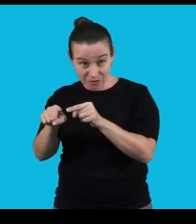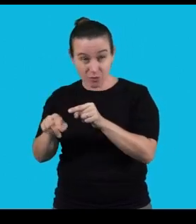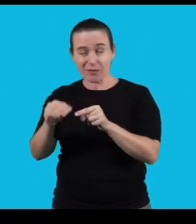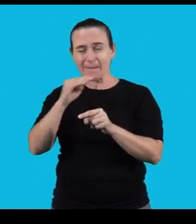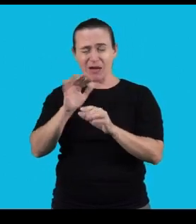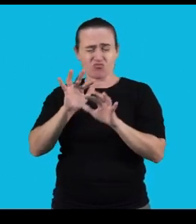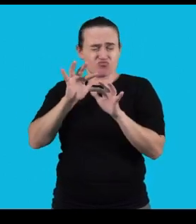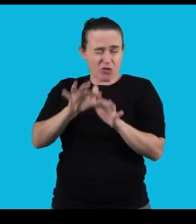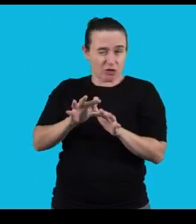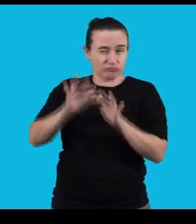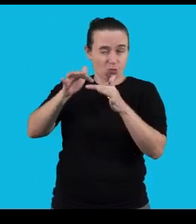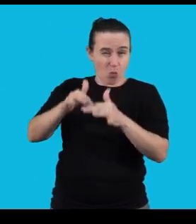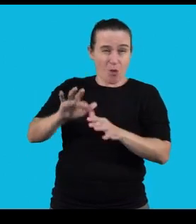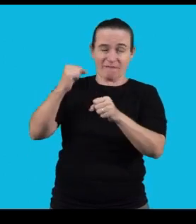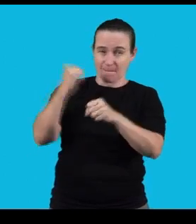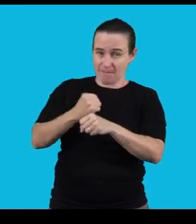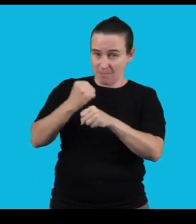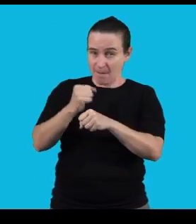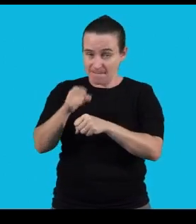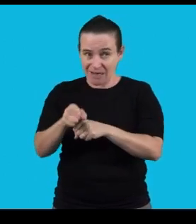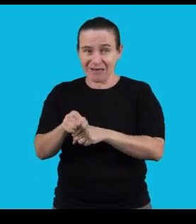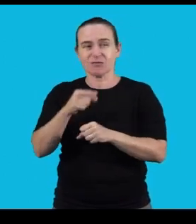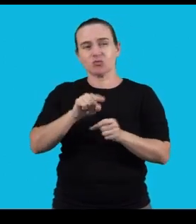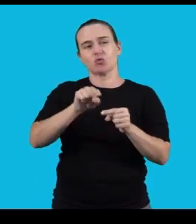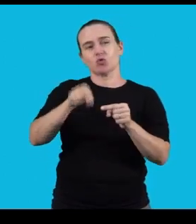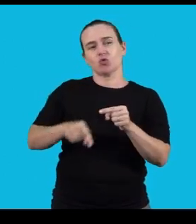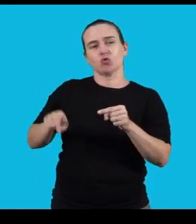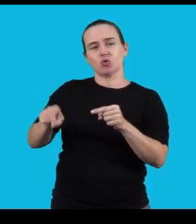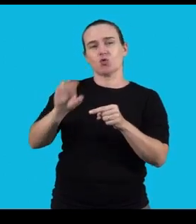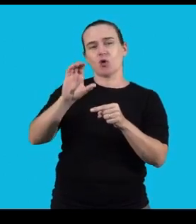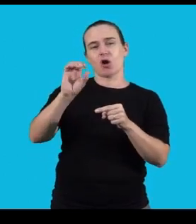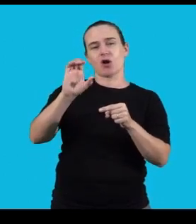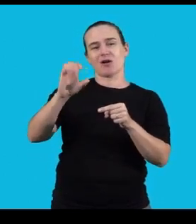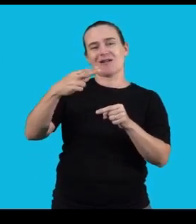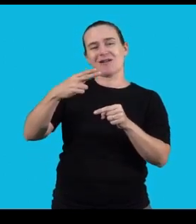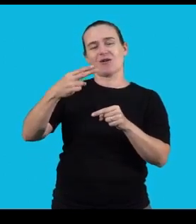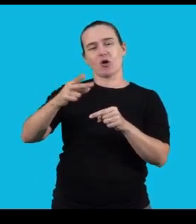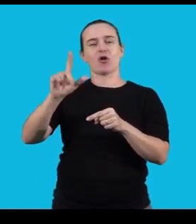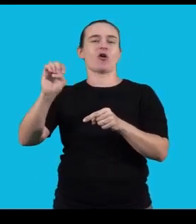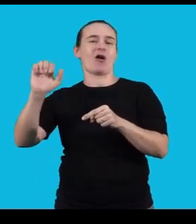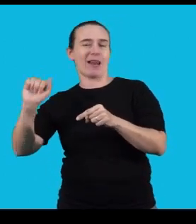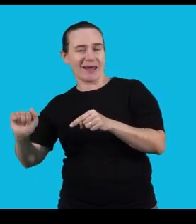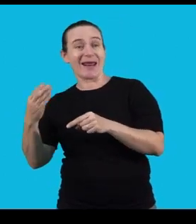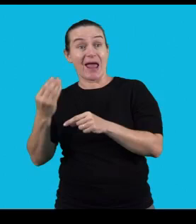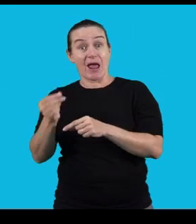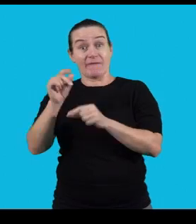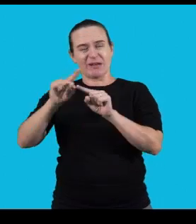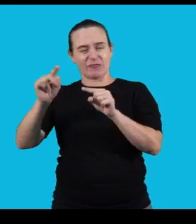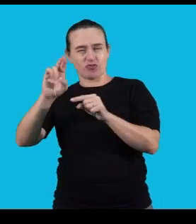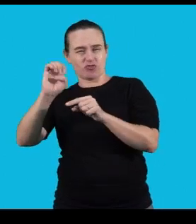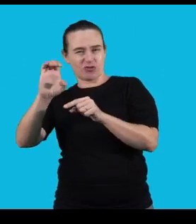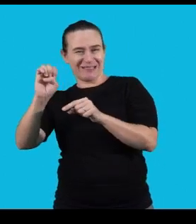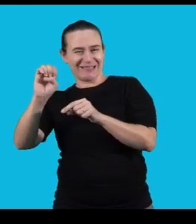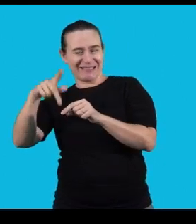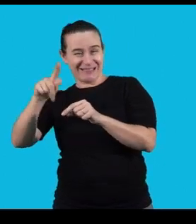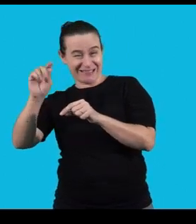pressure wave is created, which is now taken to the cochlea, where we've got receptors, and